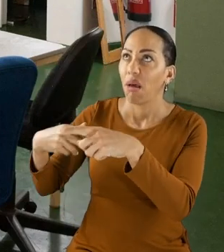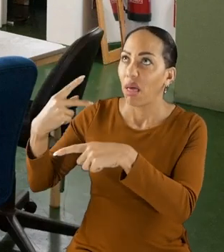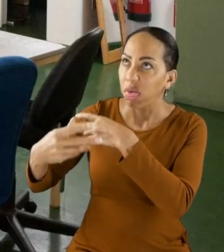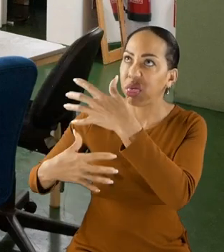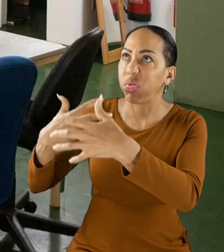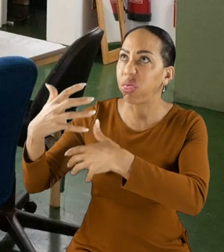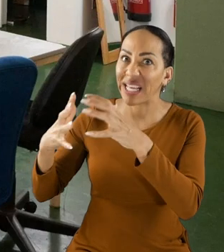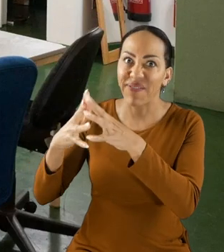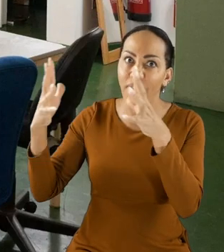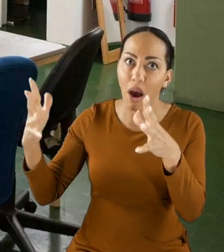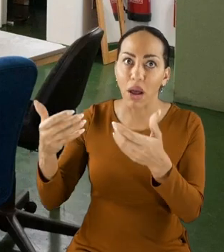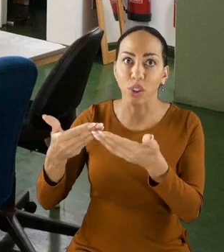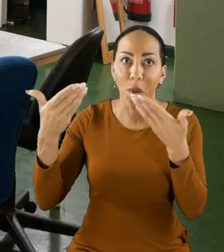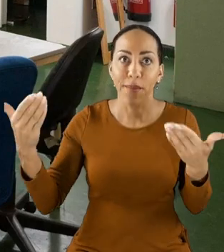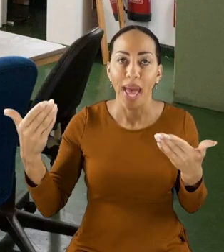individual.